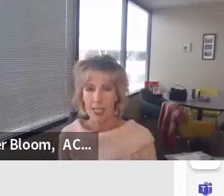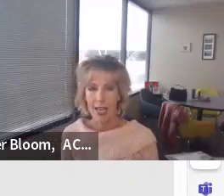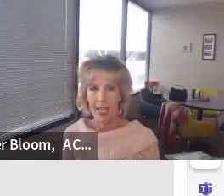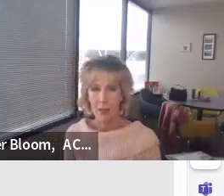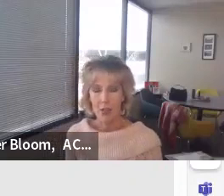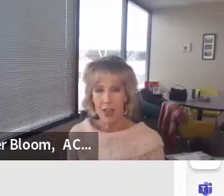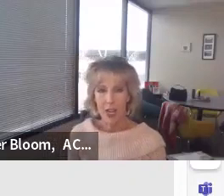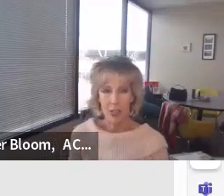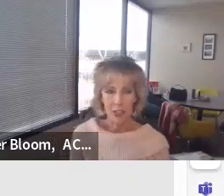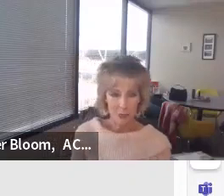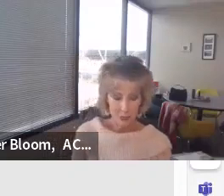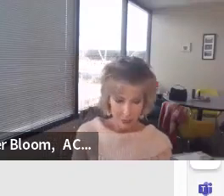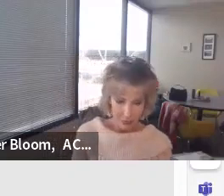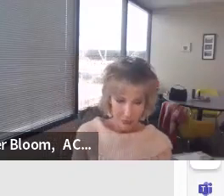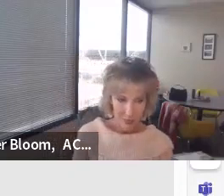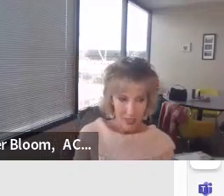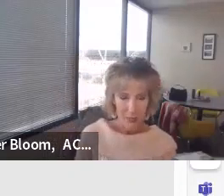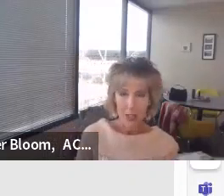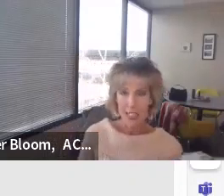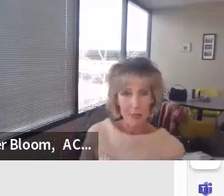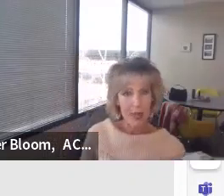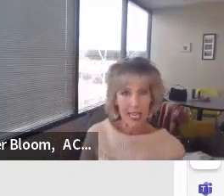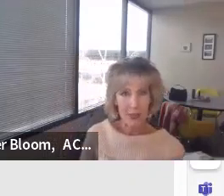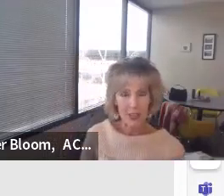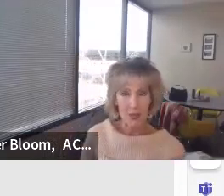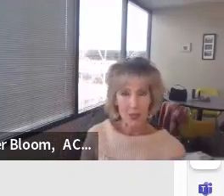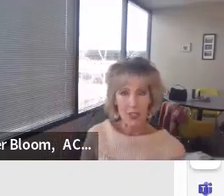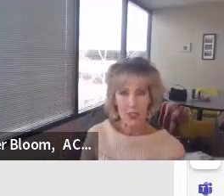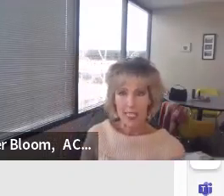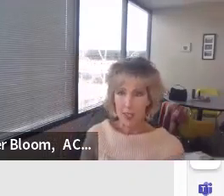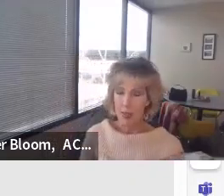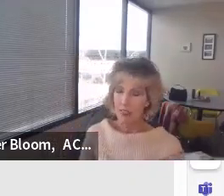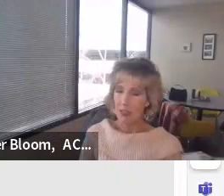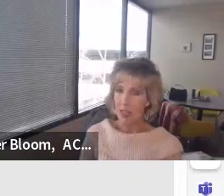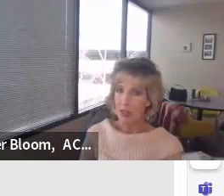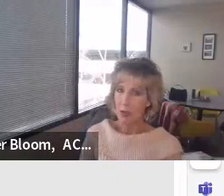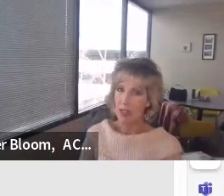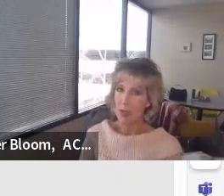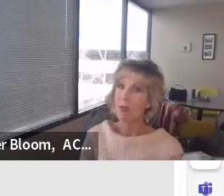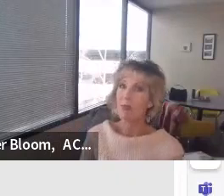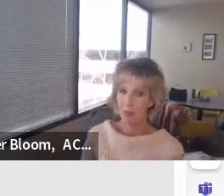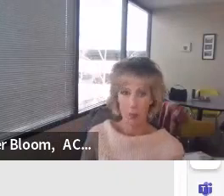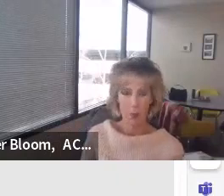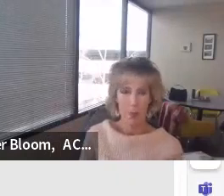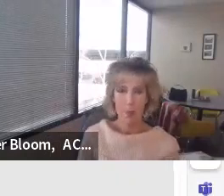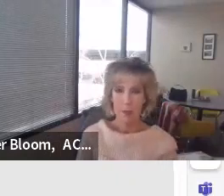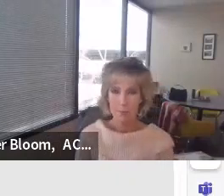presentation with our team, and we look forward to seeing as many of you there as possible.